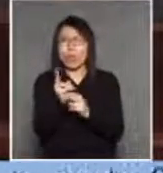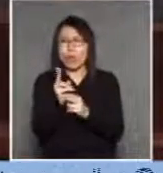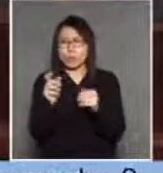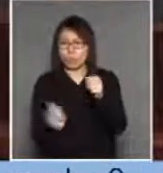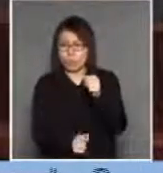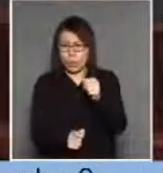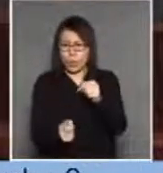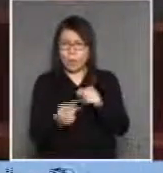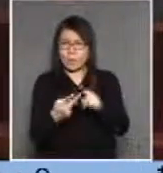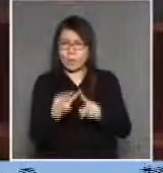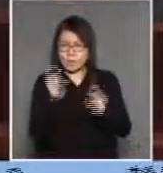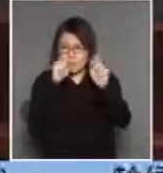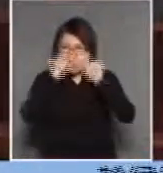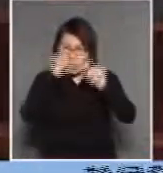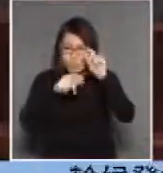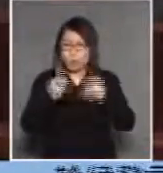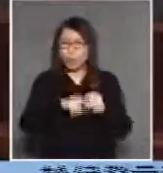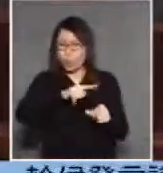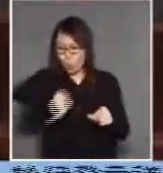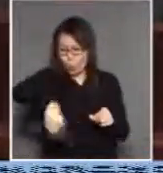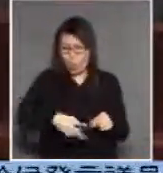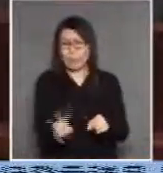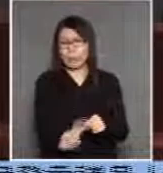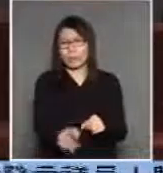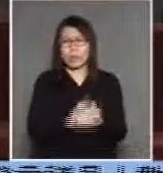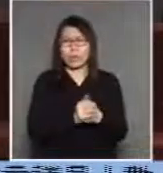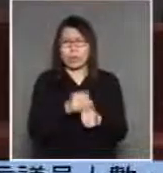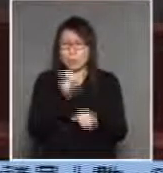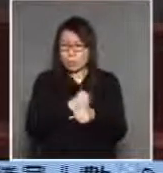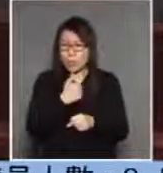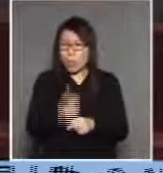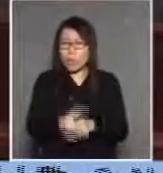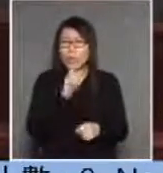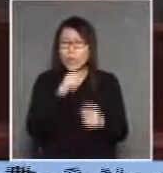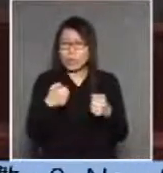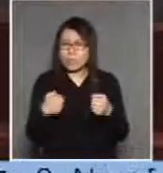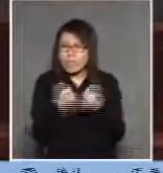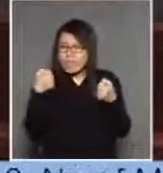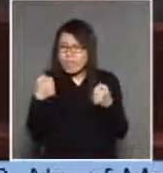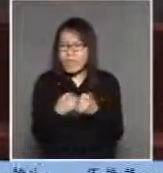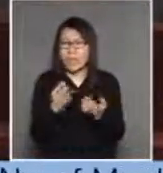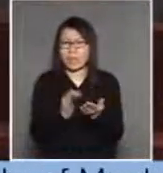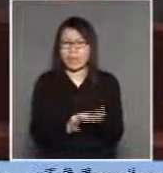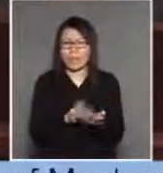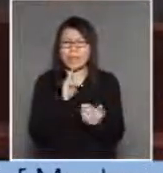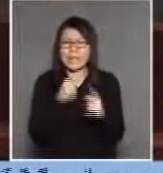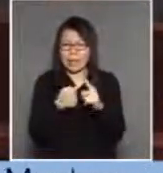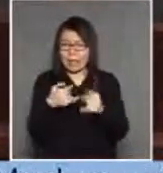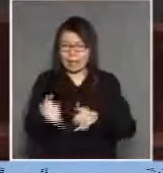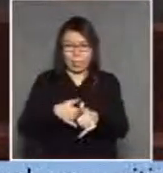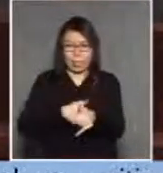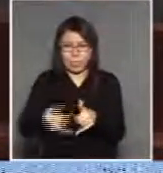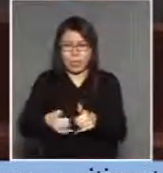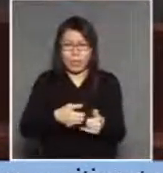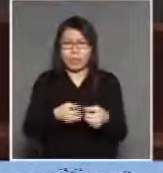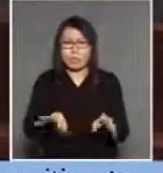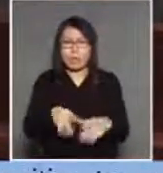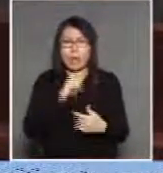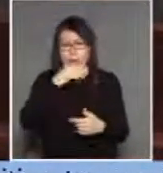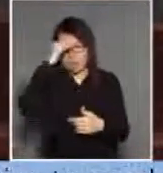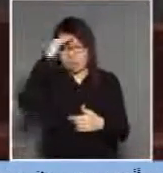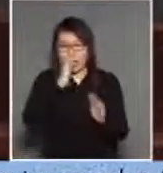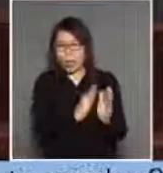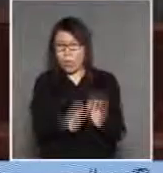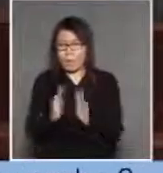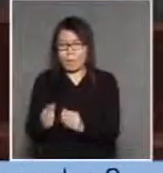where population, when people tend to gather, say in Mong Kok, in Causeway Bay, in Tsim Sha Tsui, in the Central. There should be